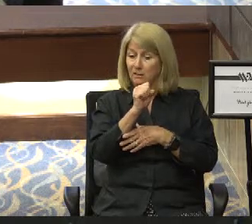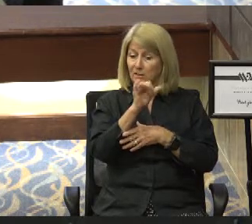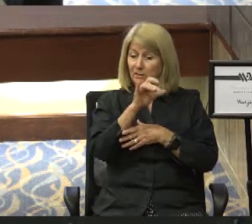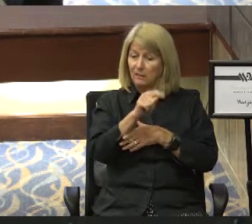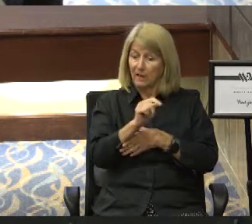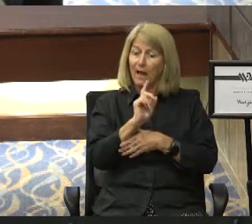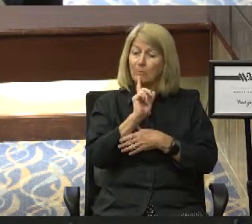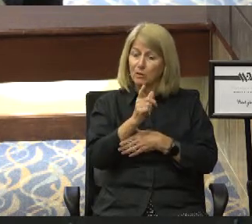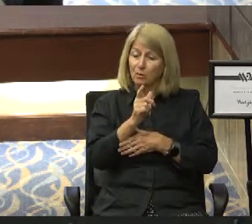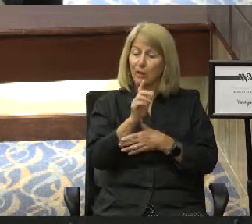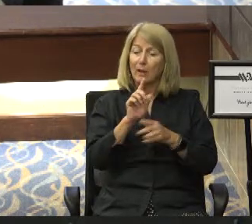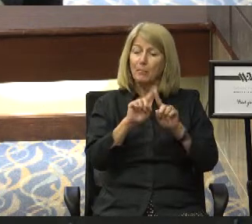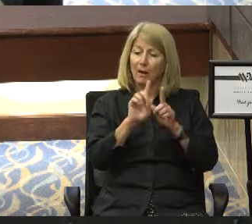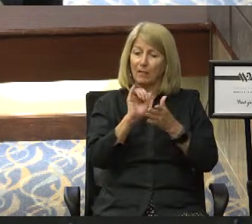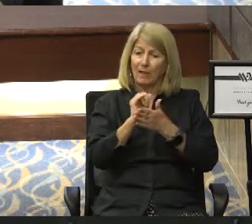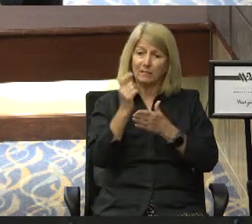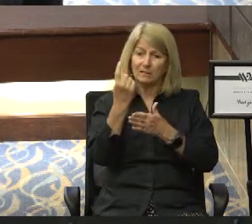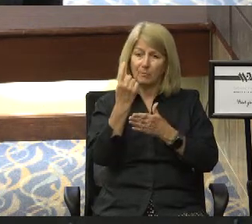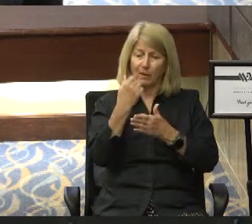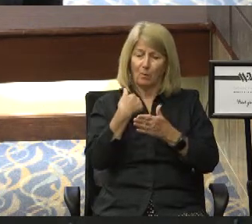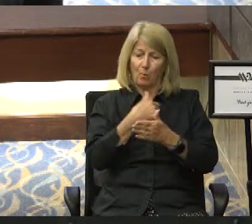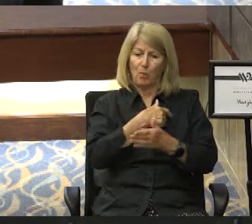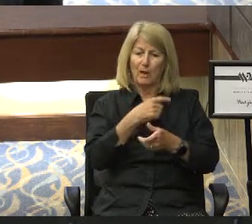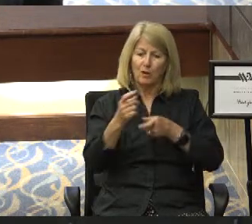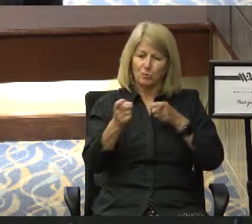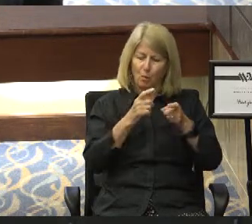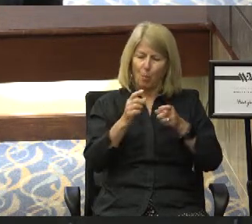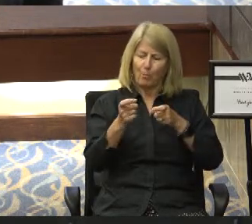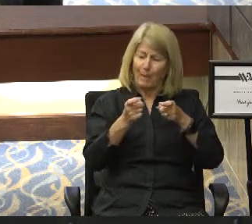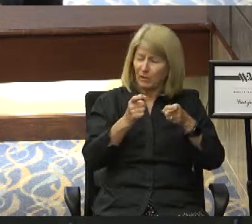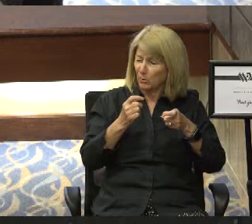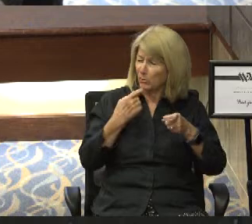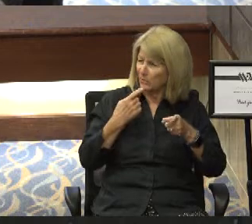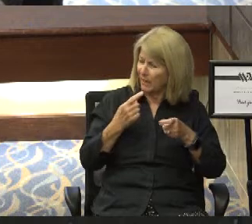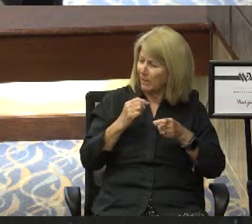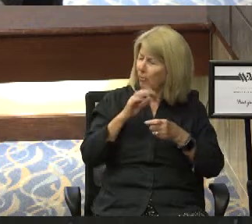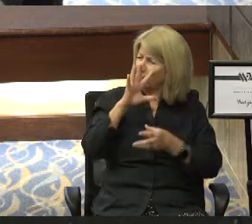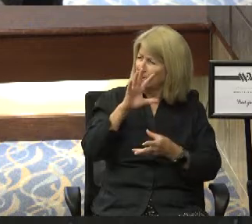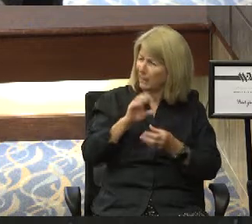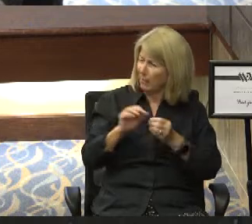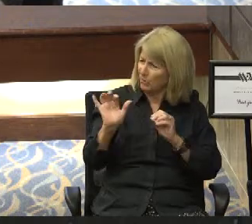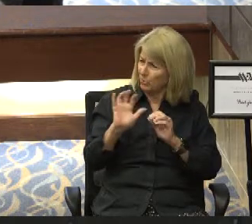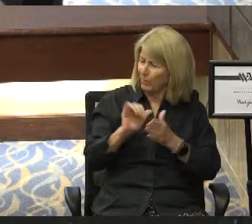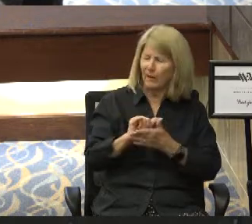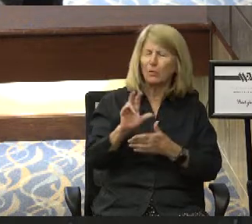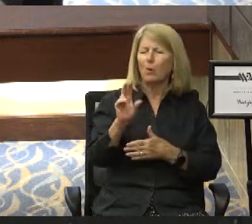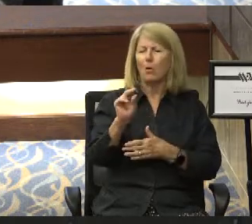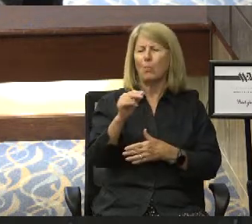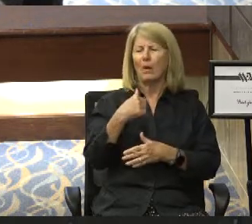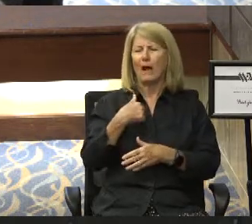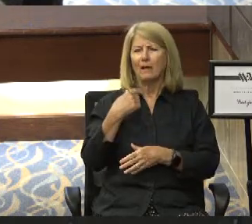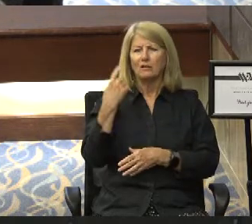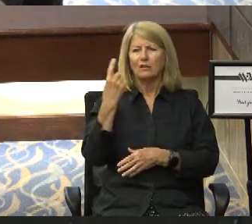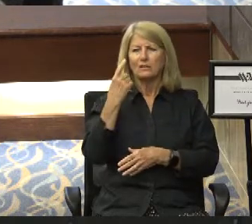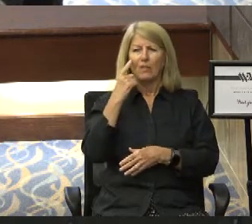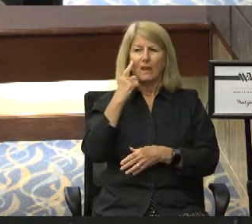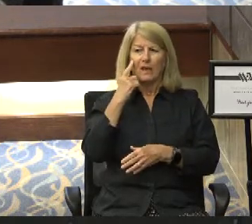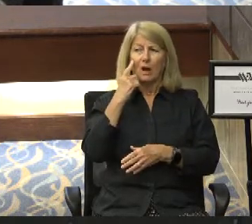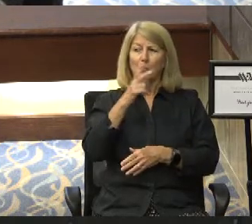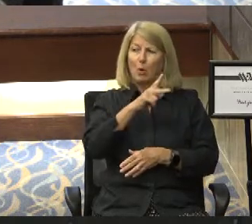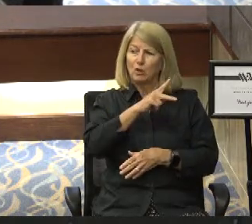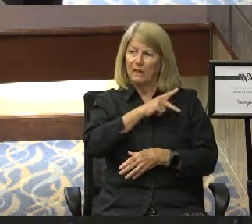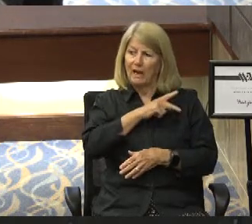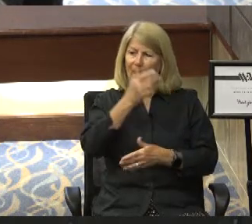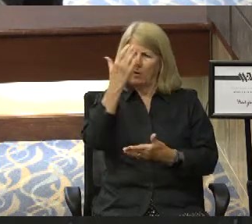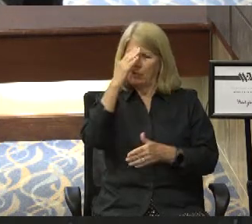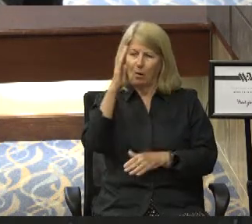and manage. Are you saying you want to pull that all together? No, I just saying, I mean, personally, I don't